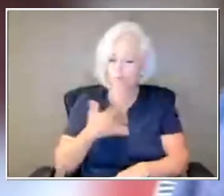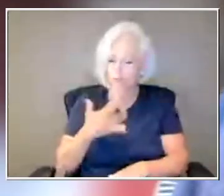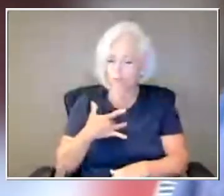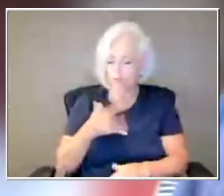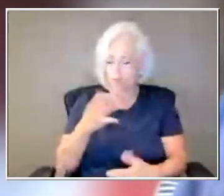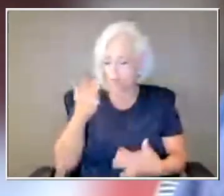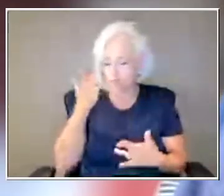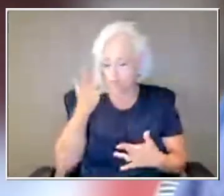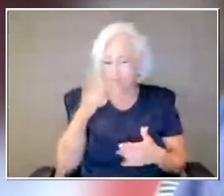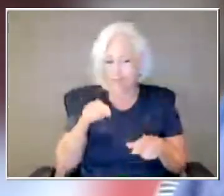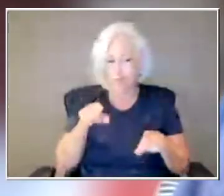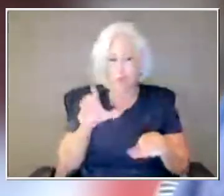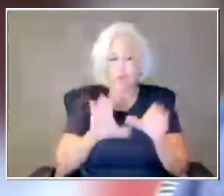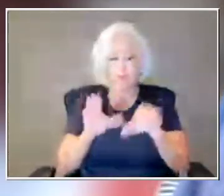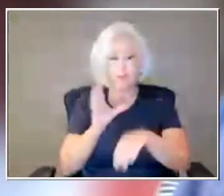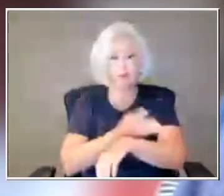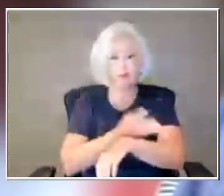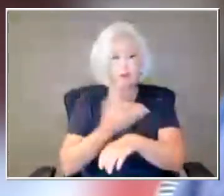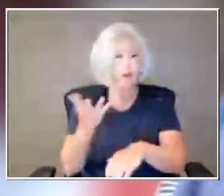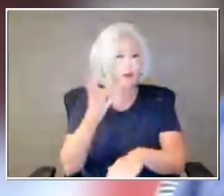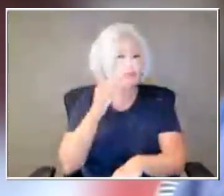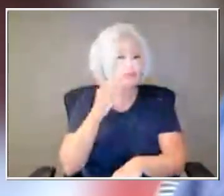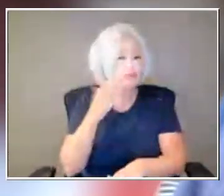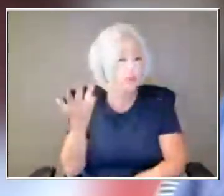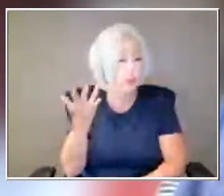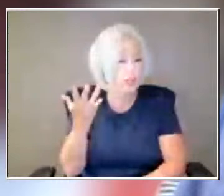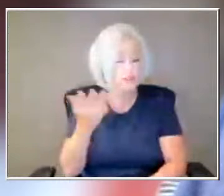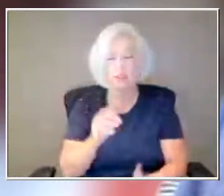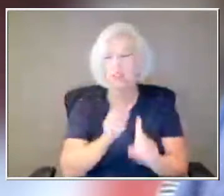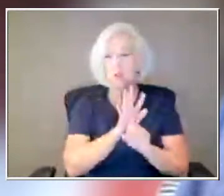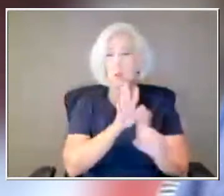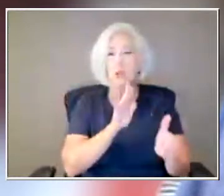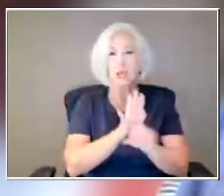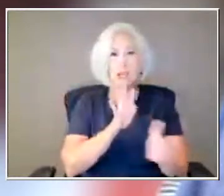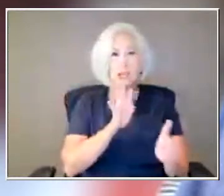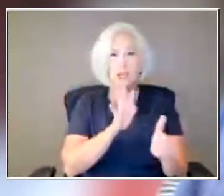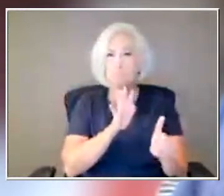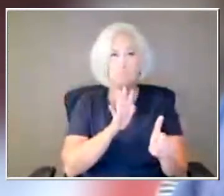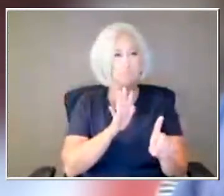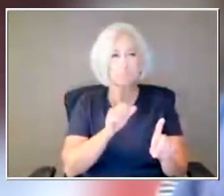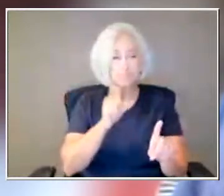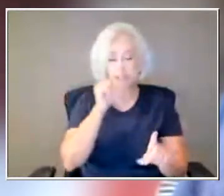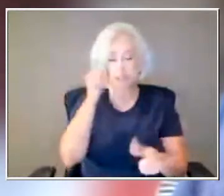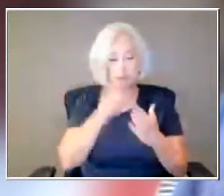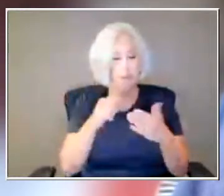on the radiation, not much that I remember at this point.